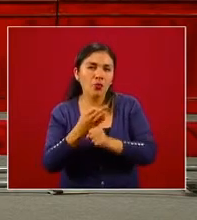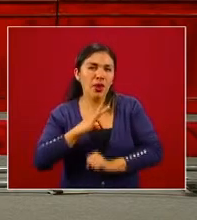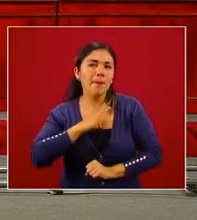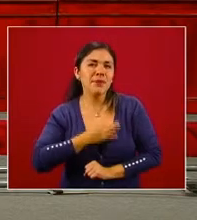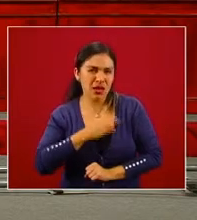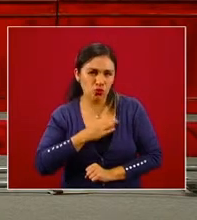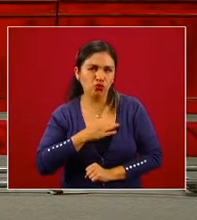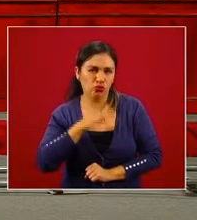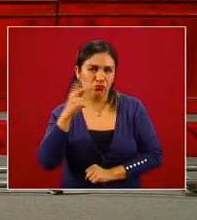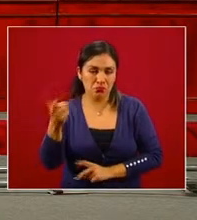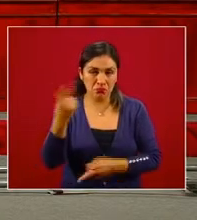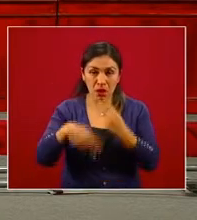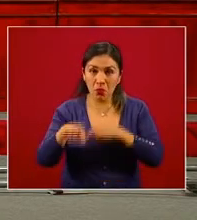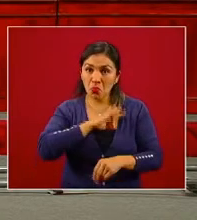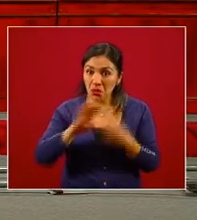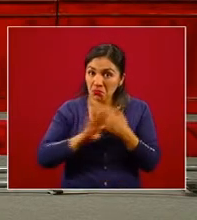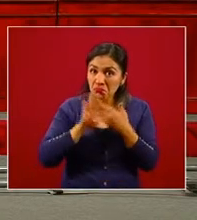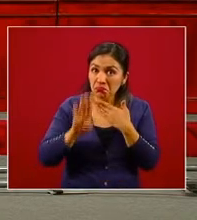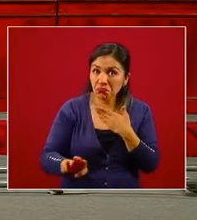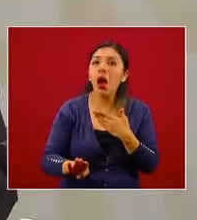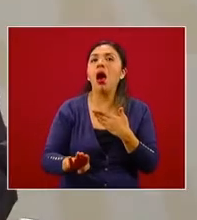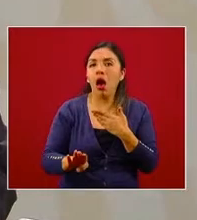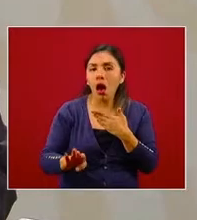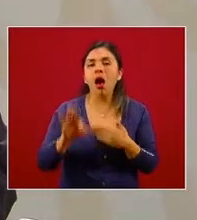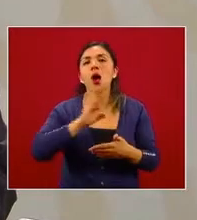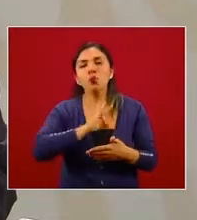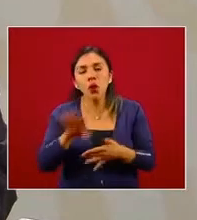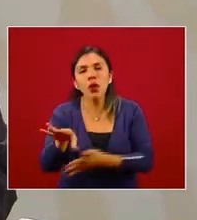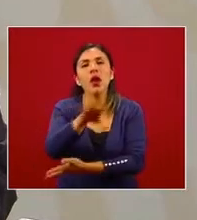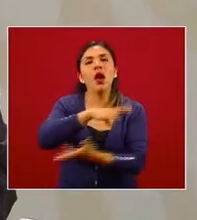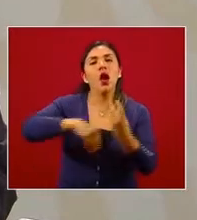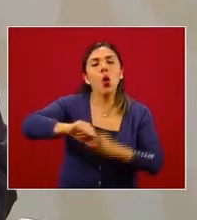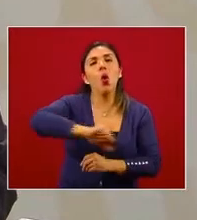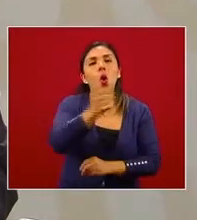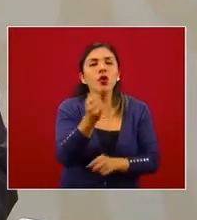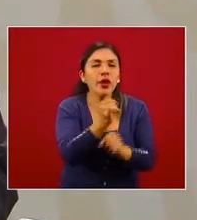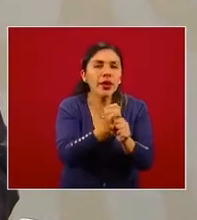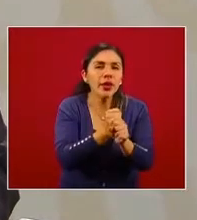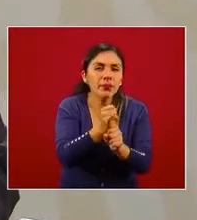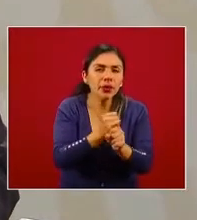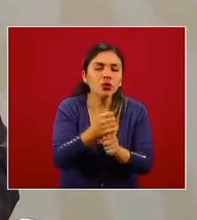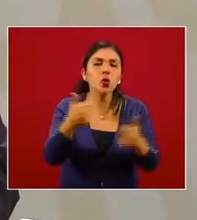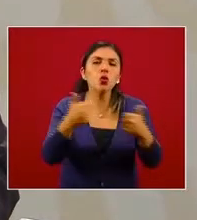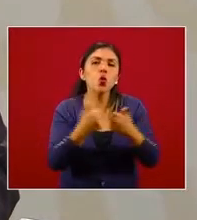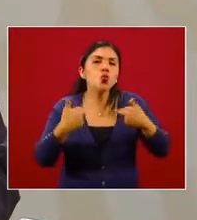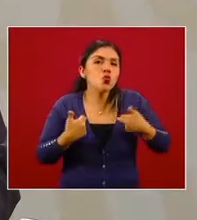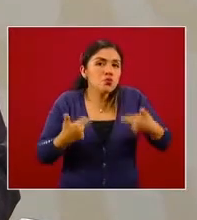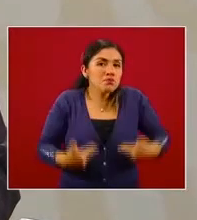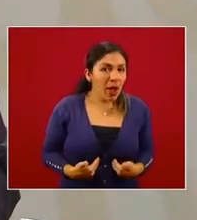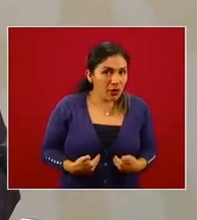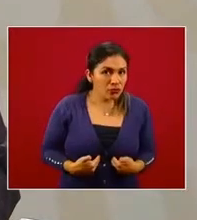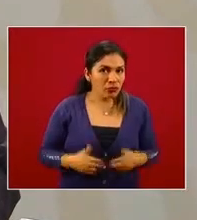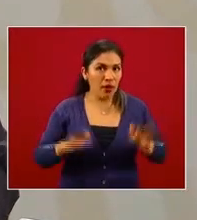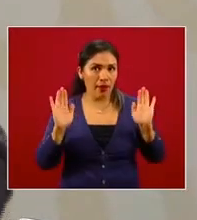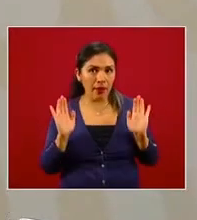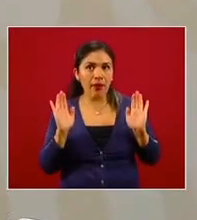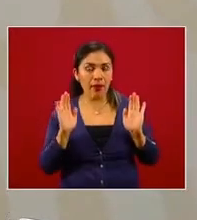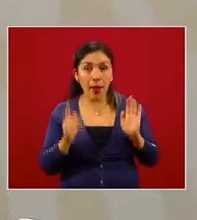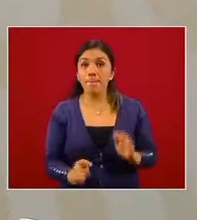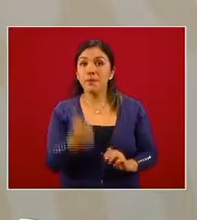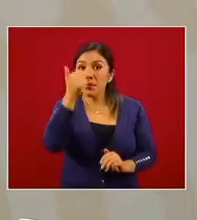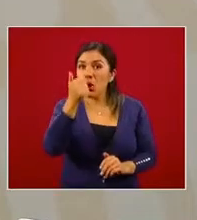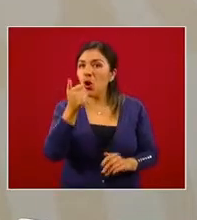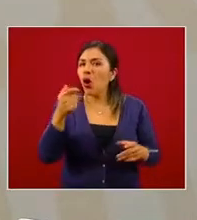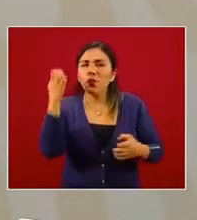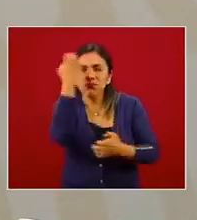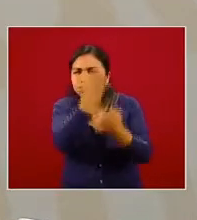in this situation, to reduce the virus's impact. But first,